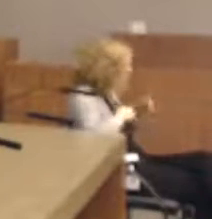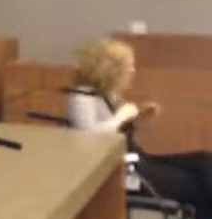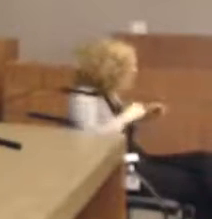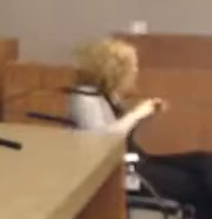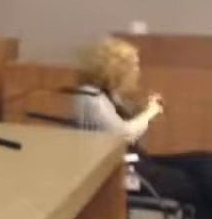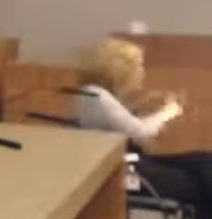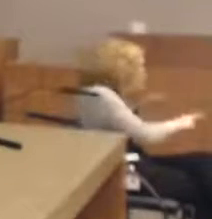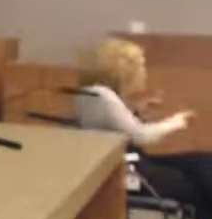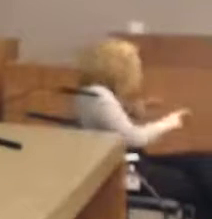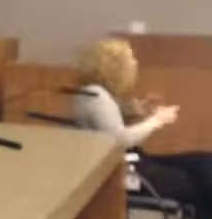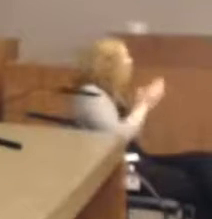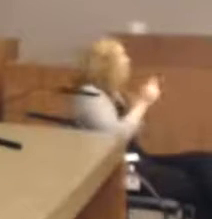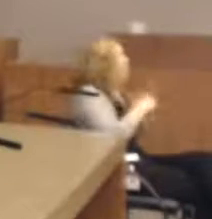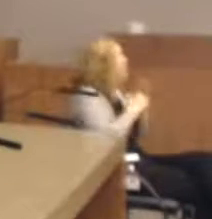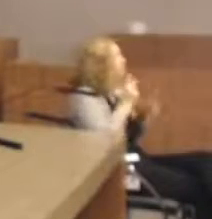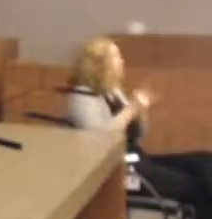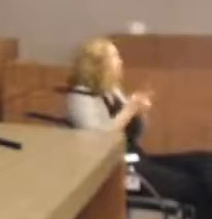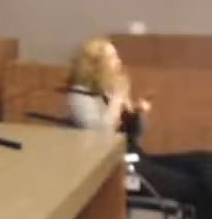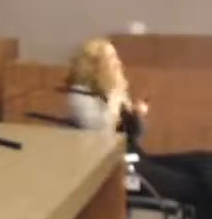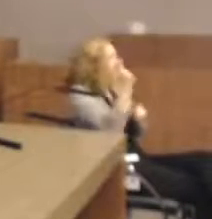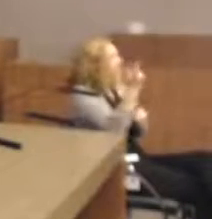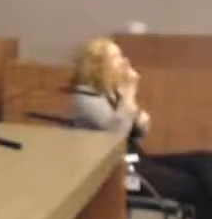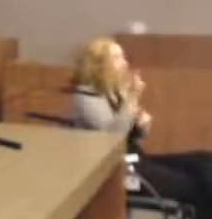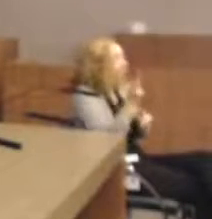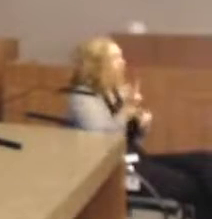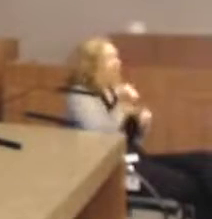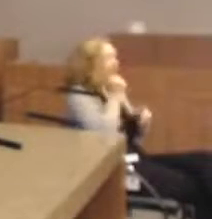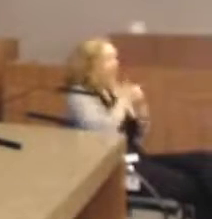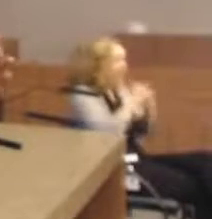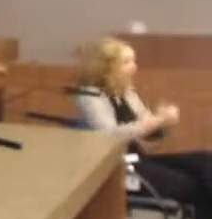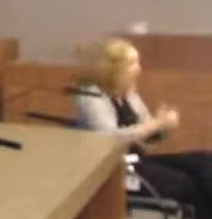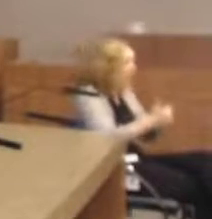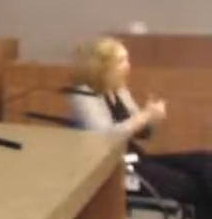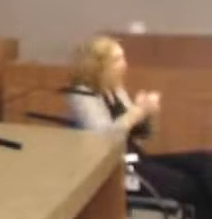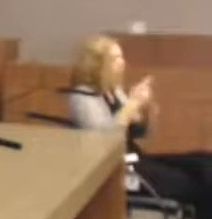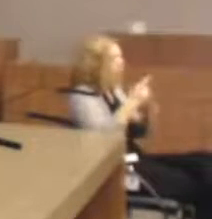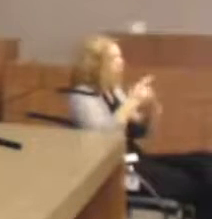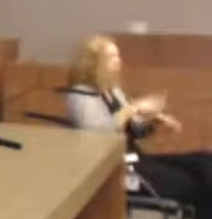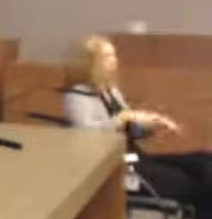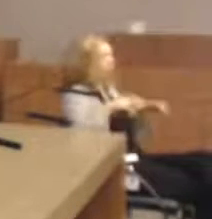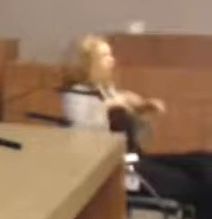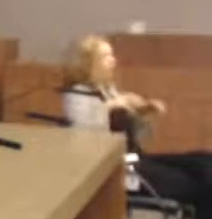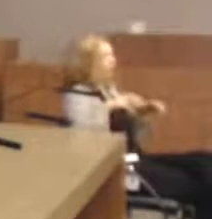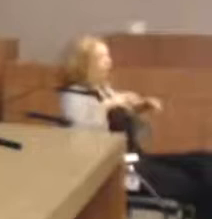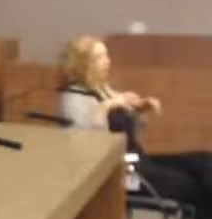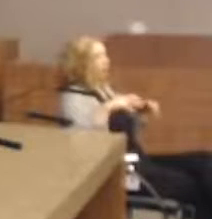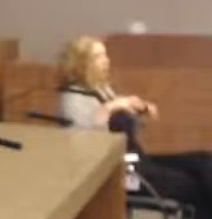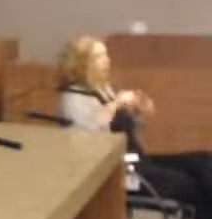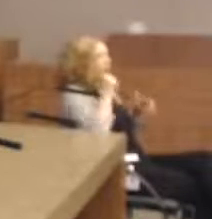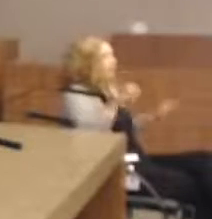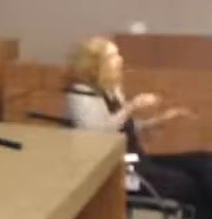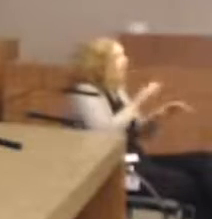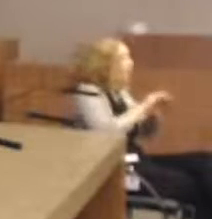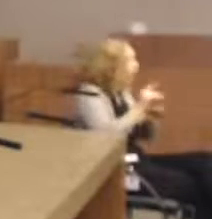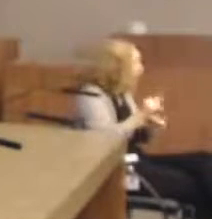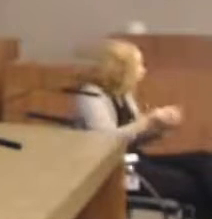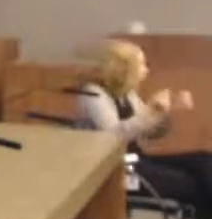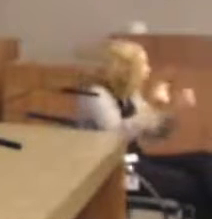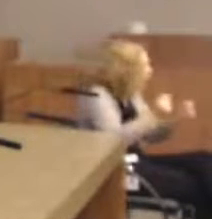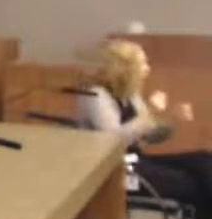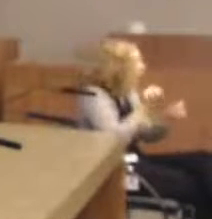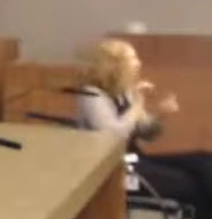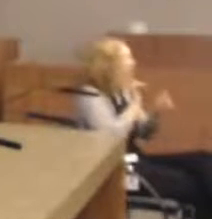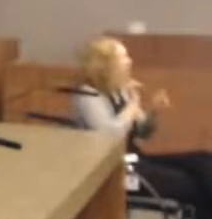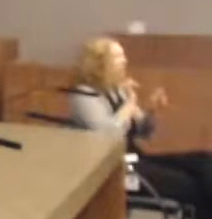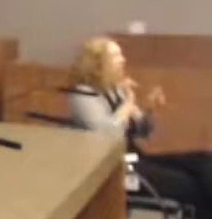have seen an event happen and they didn't move forward quickly, or they didn't help someone, or they didn't act on it very quickly. This is kind of